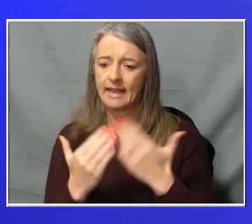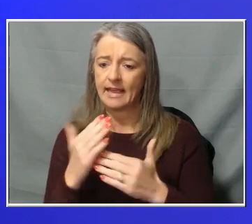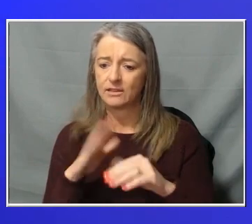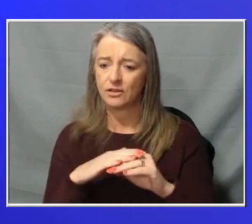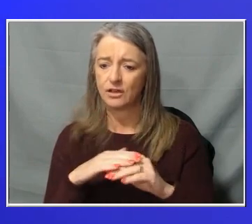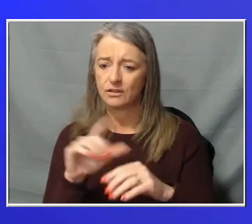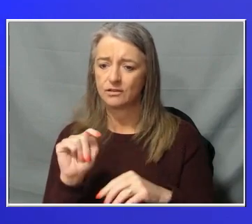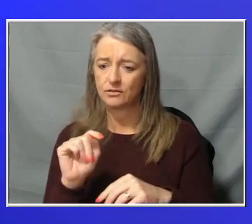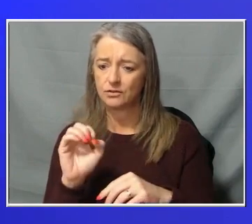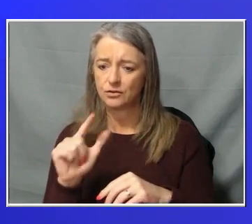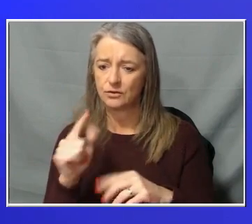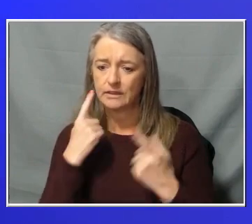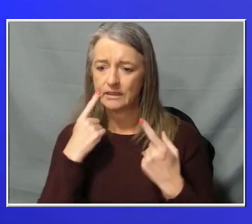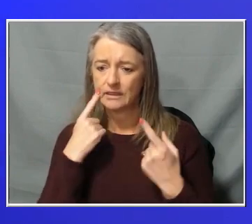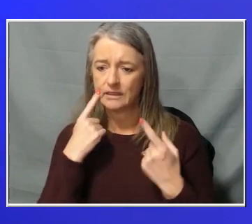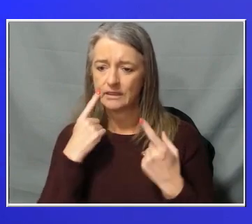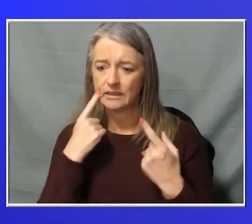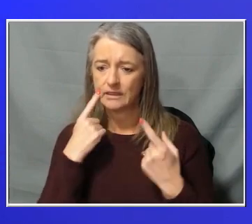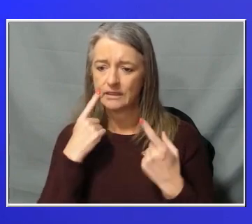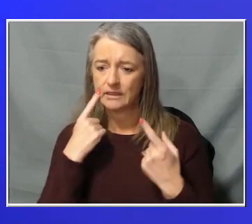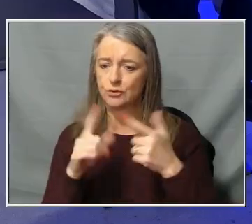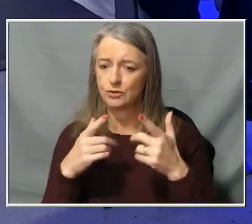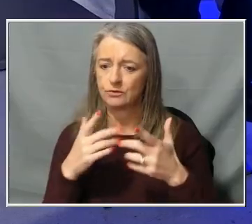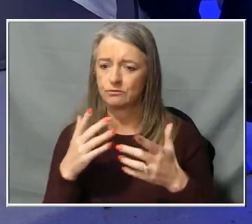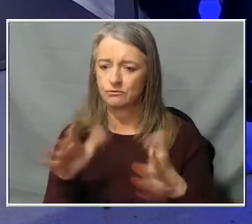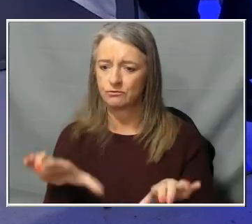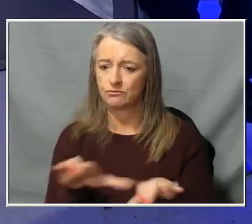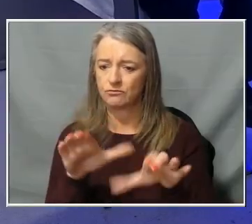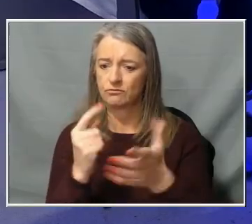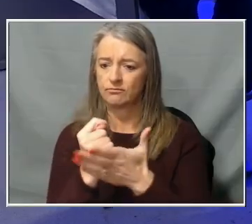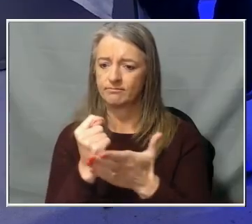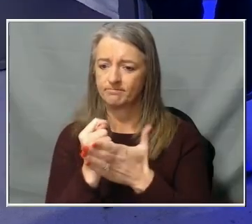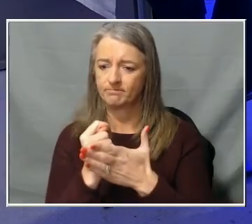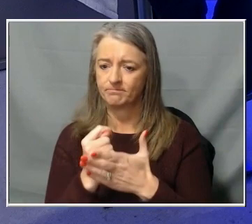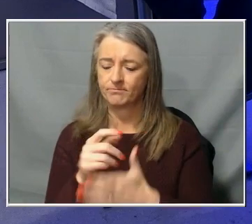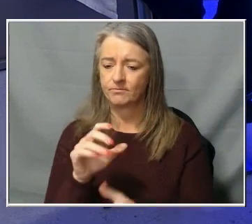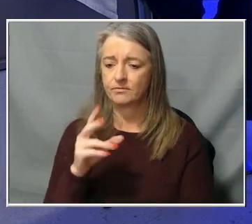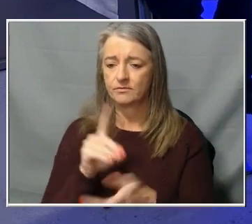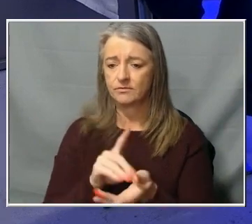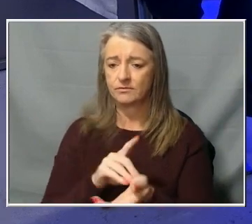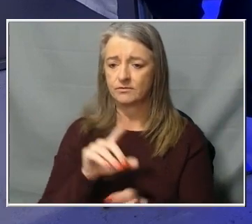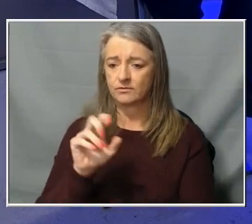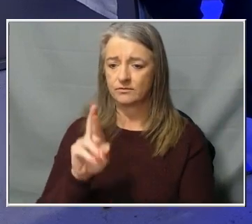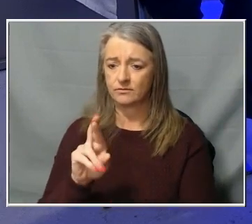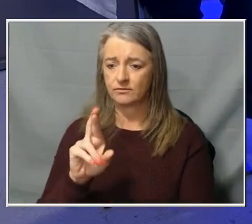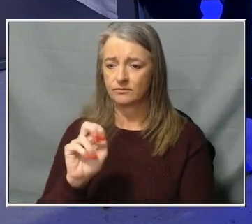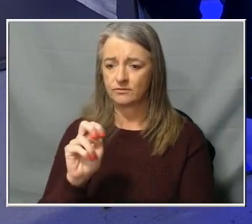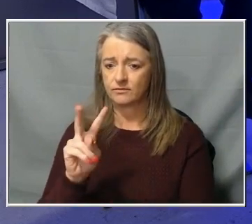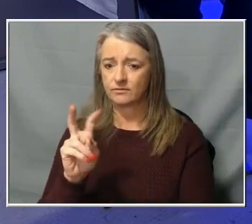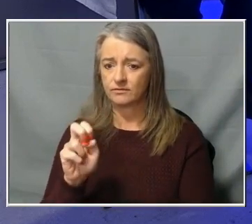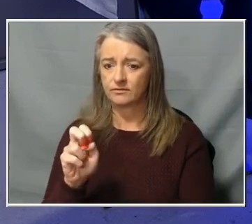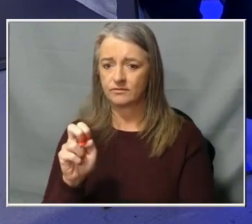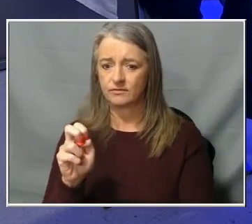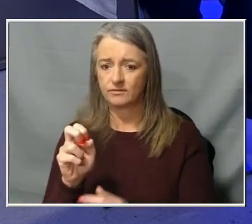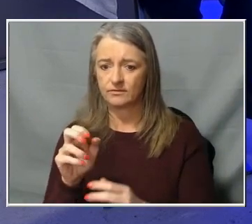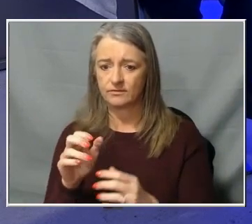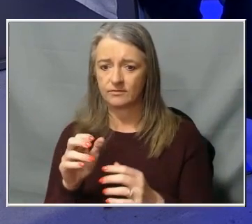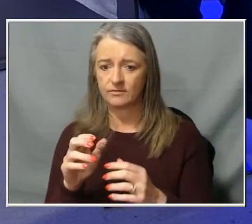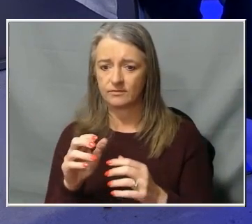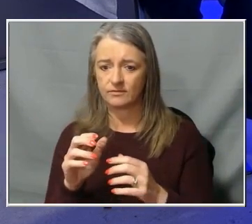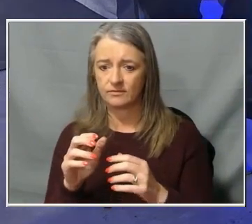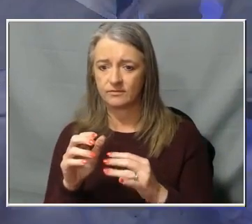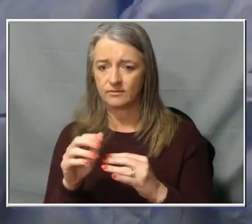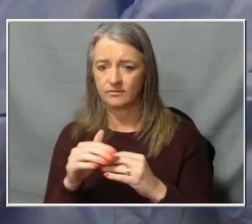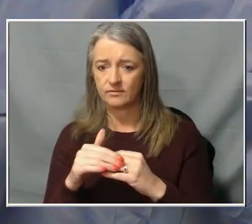instruments, he achieved the access that allowed us to deliver the instruments. So you step in, Dr. Reeves. You're running this tiny catheter through a tiny blood